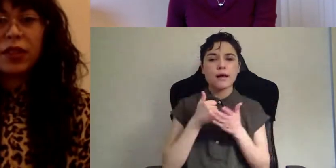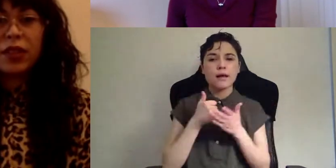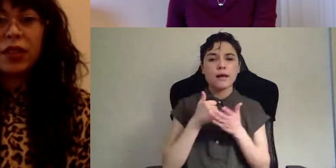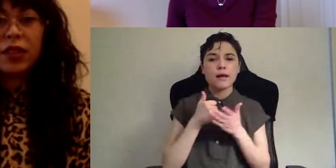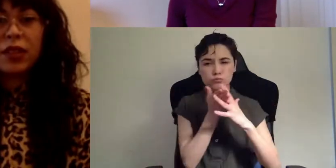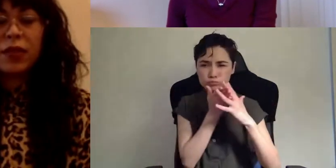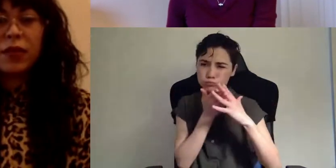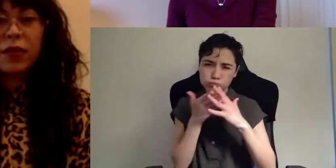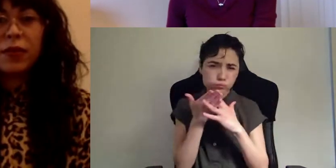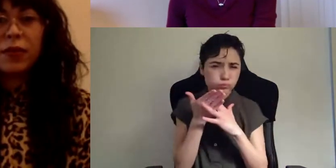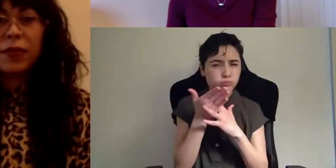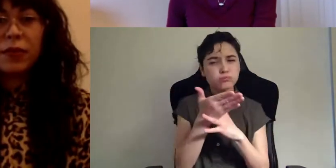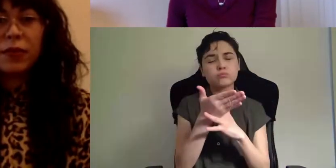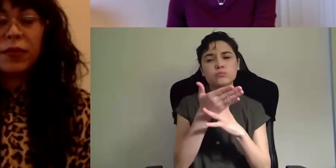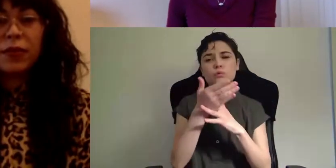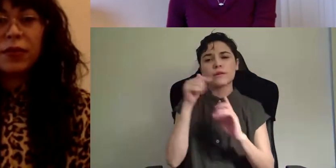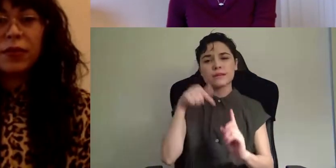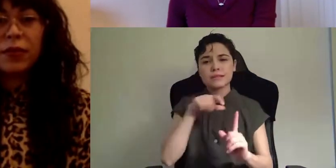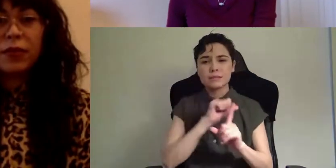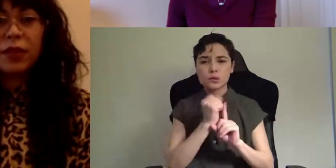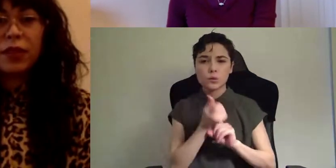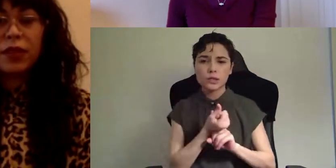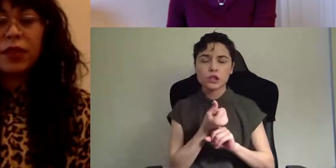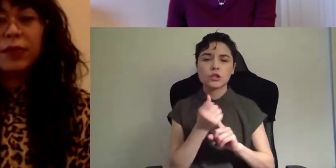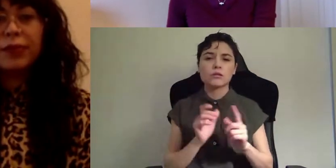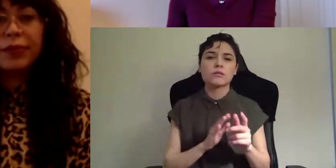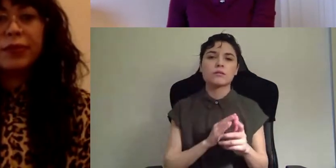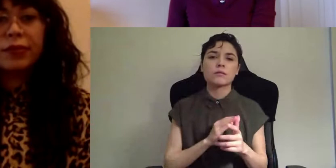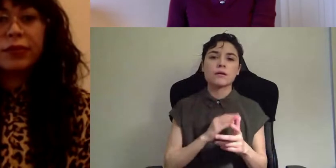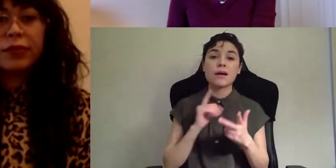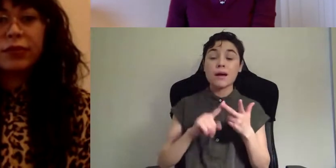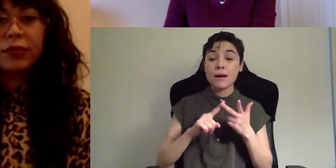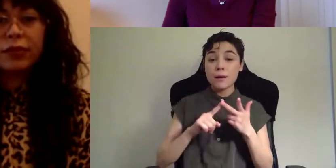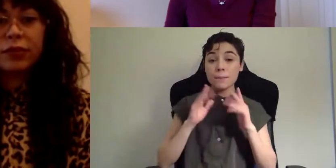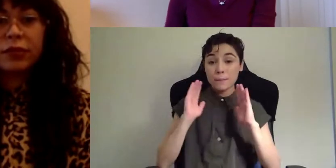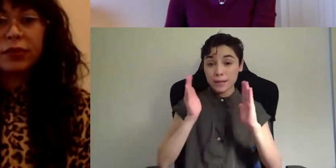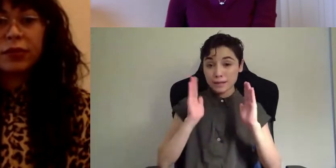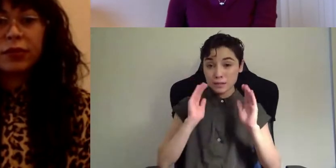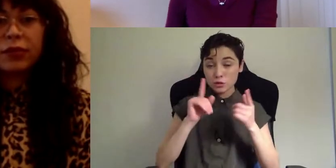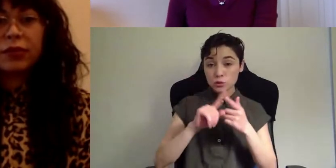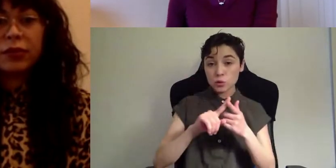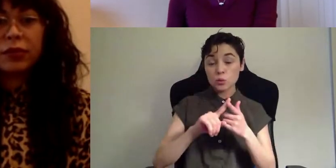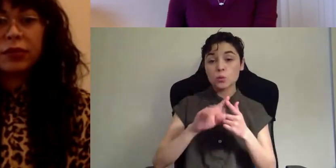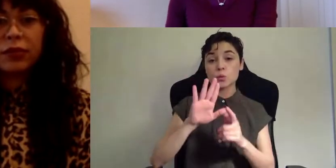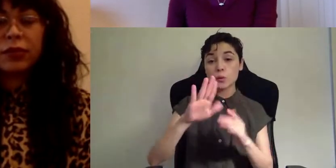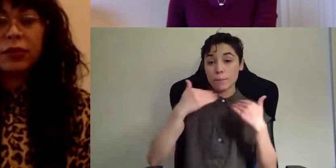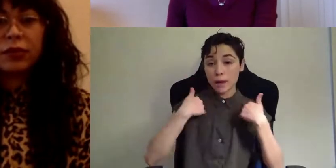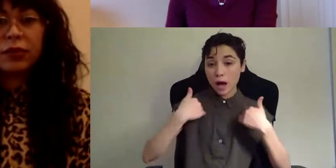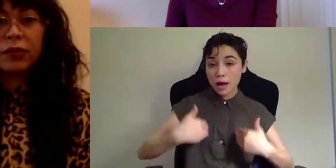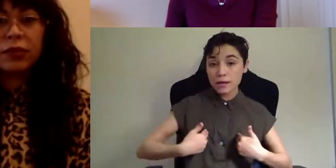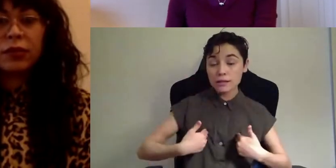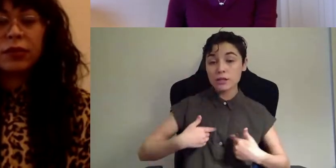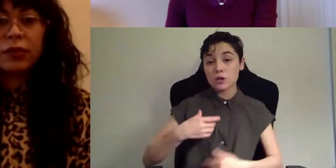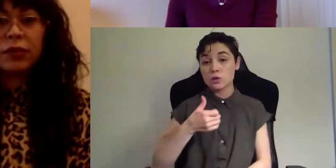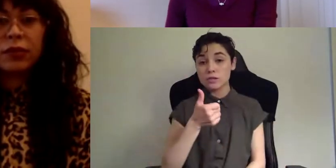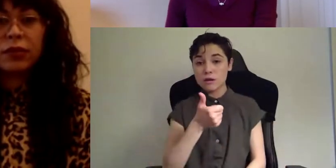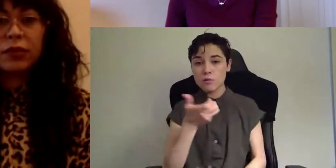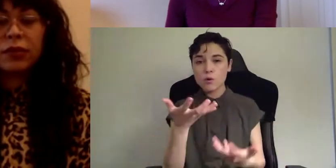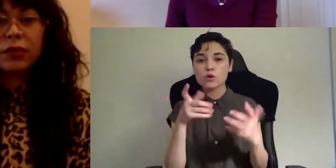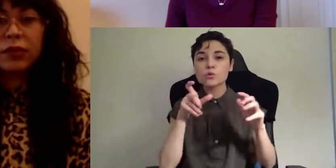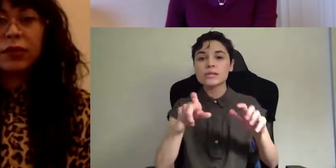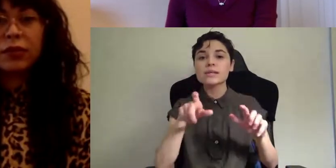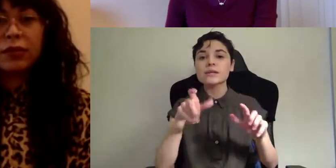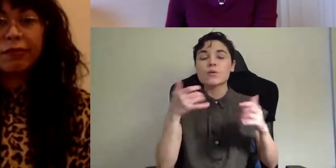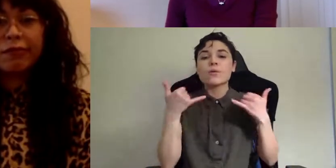Paying mindfulness can be important to that too, paying attention to what you and your body need right now and just getting through the next